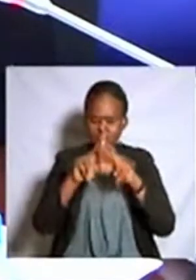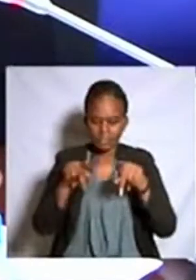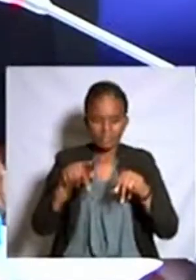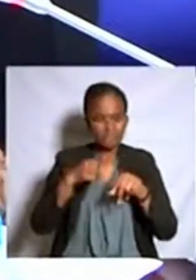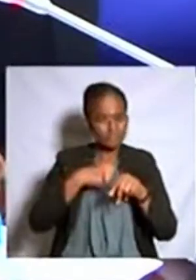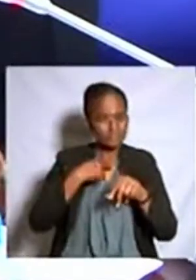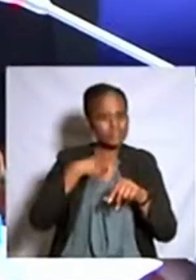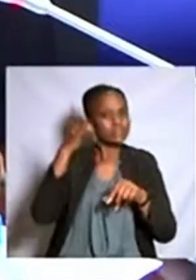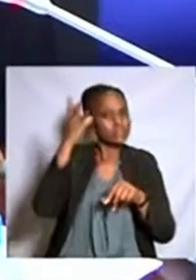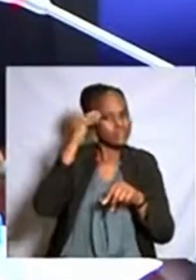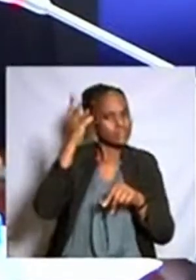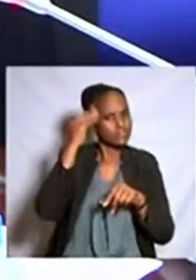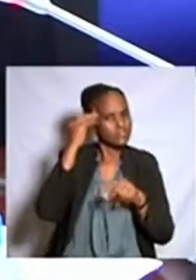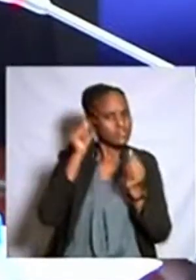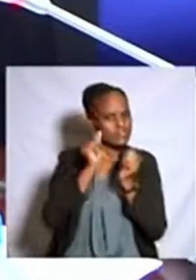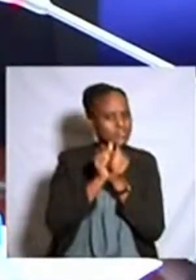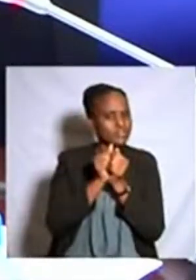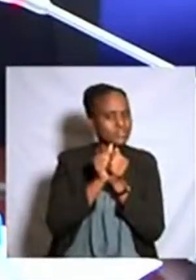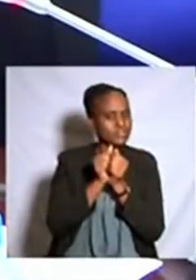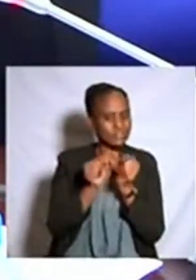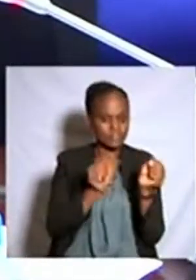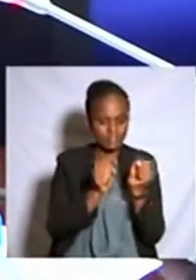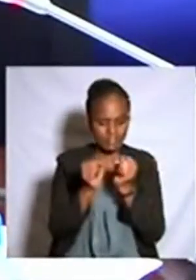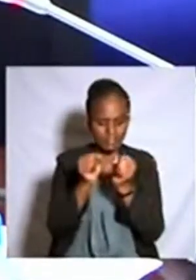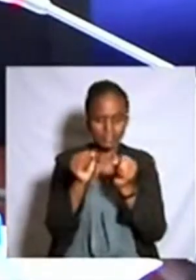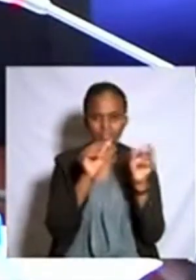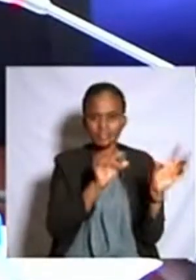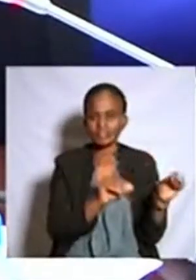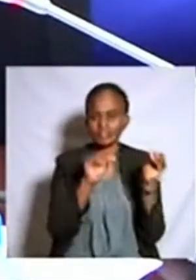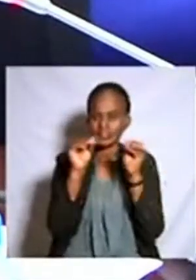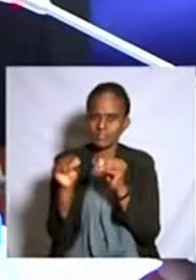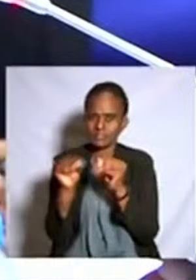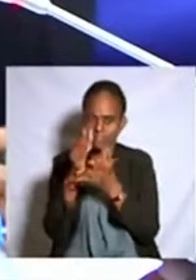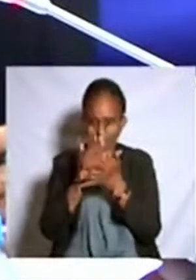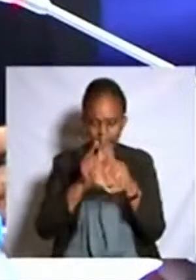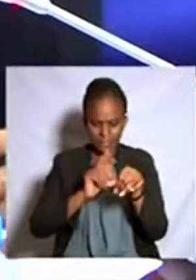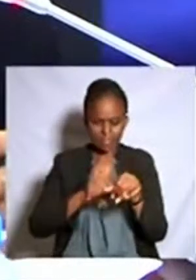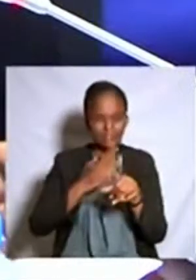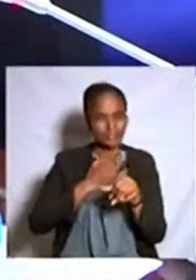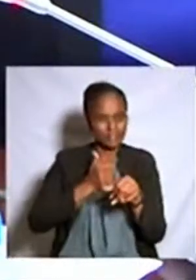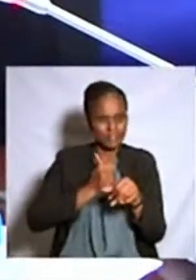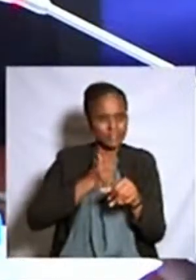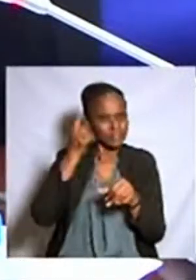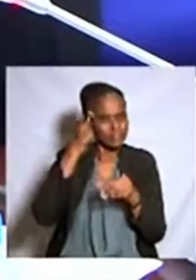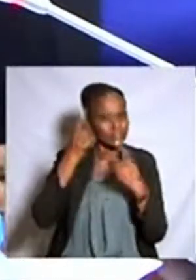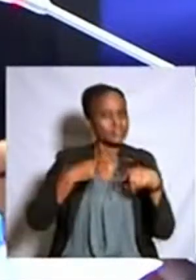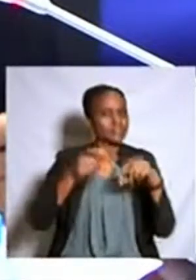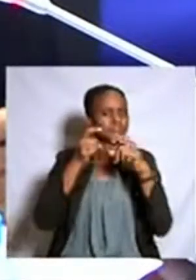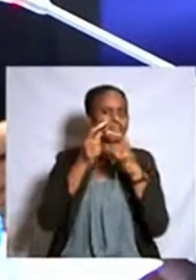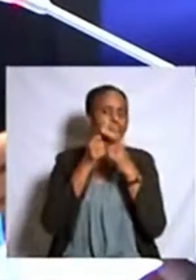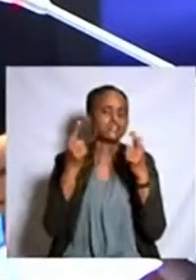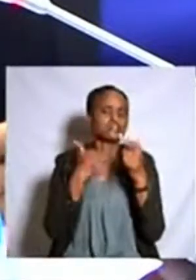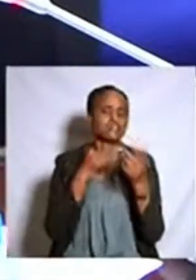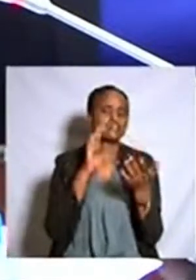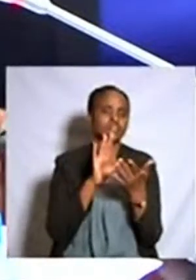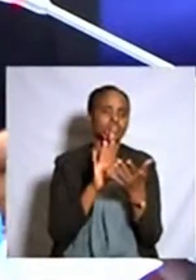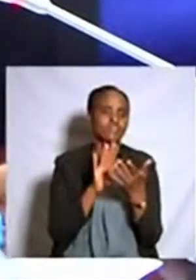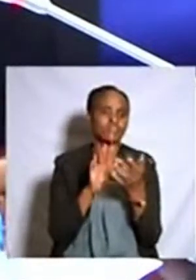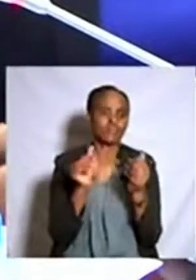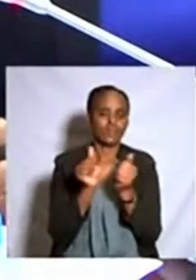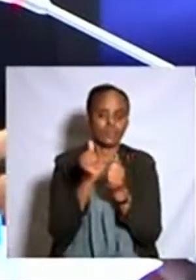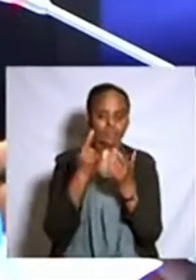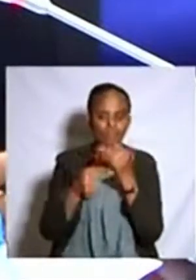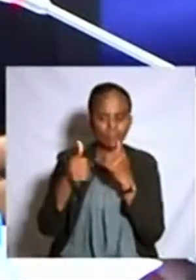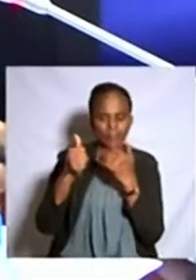experience, I think, with system migration, that sometimes I think challenges are faced in terms of what